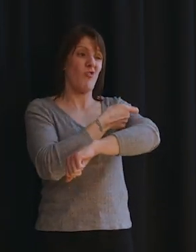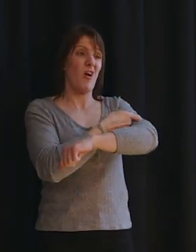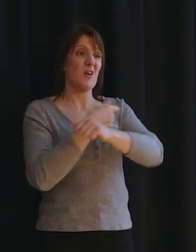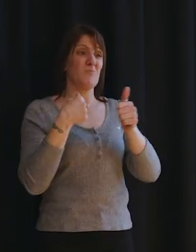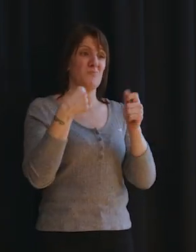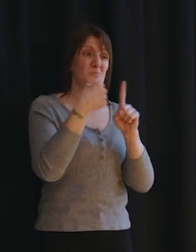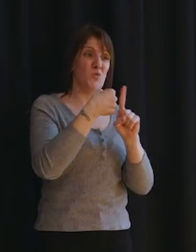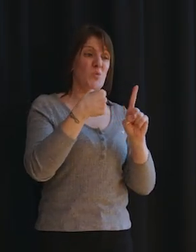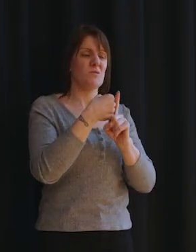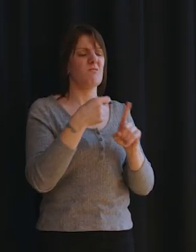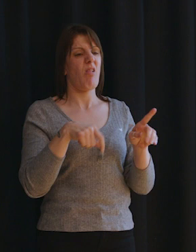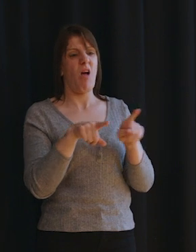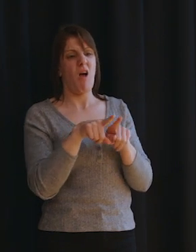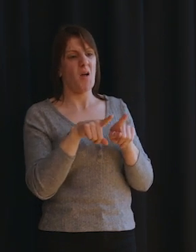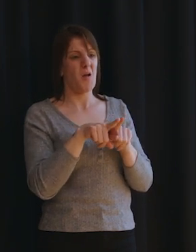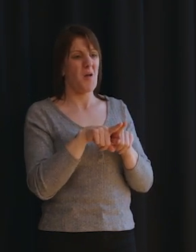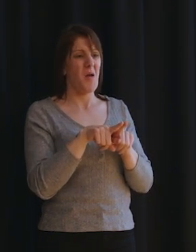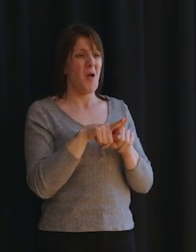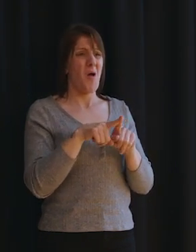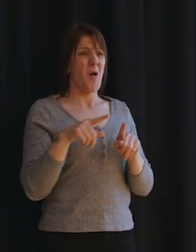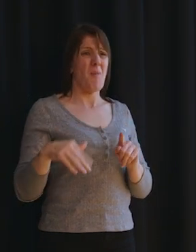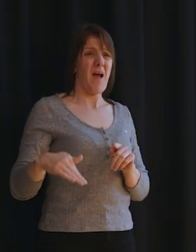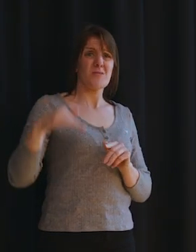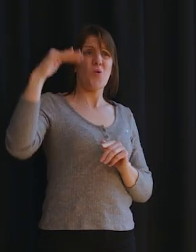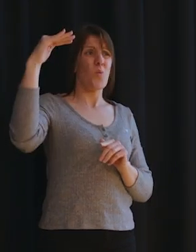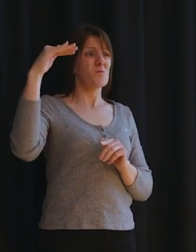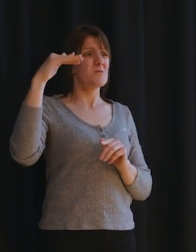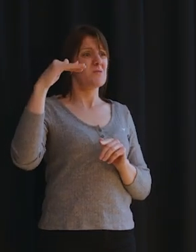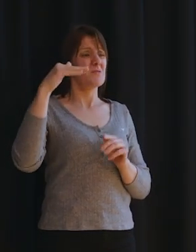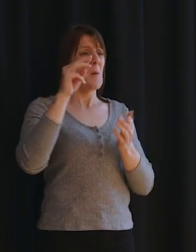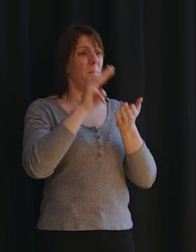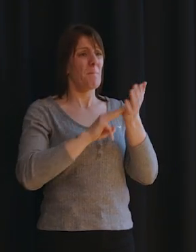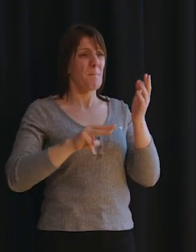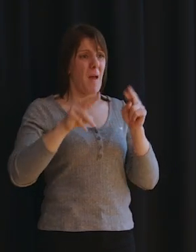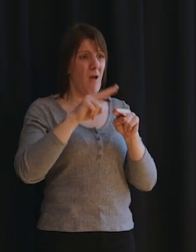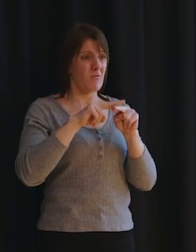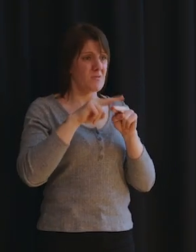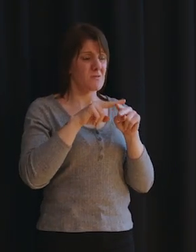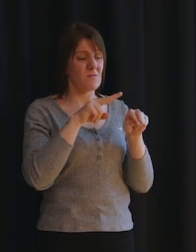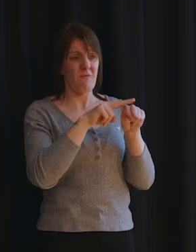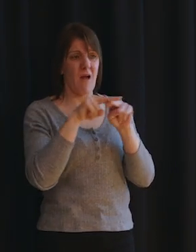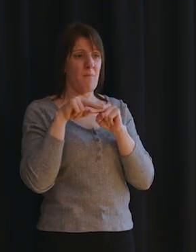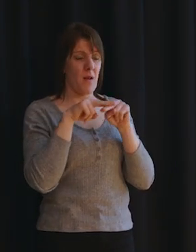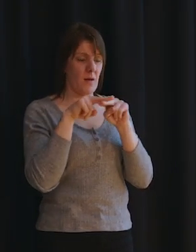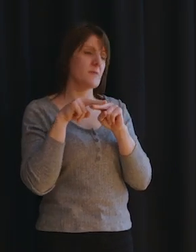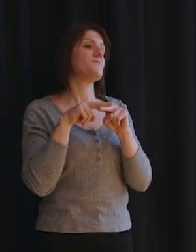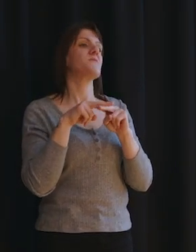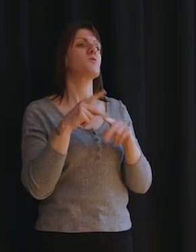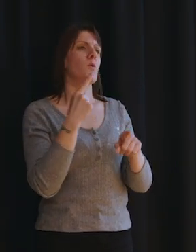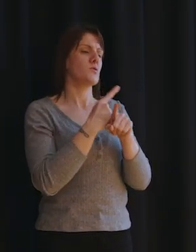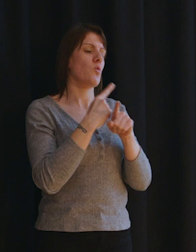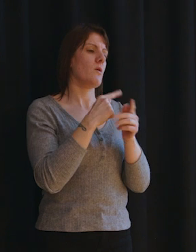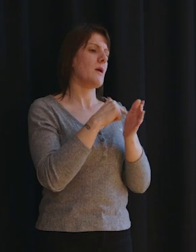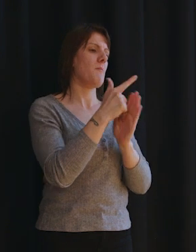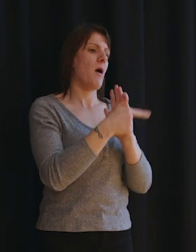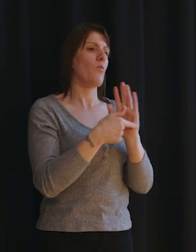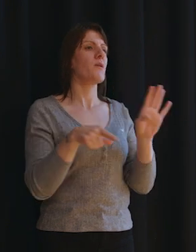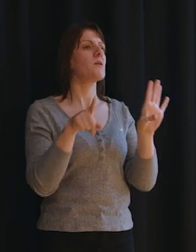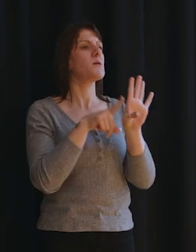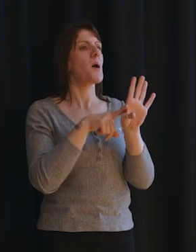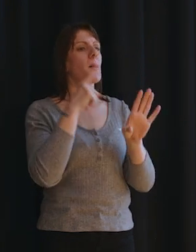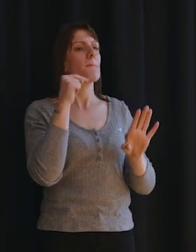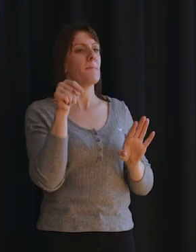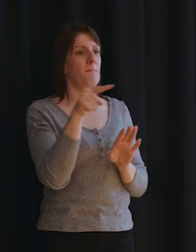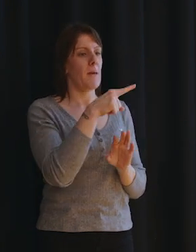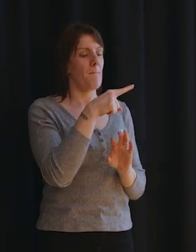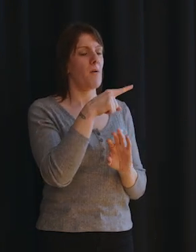as well. So that's what I'm primarily here kind of talking about, is that part of the service, so the young people's part of the service. If anyone wants any more information